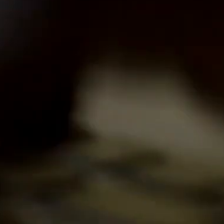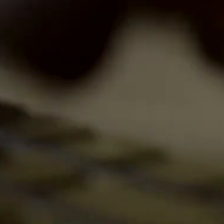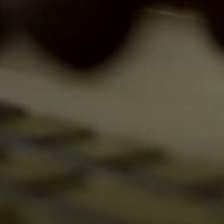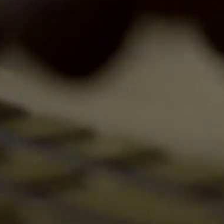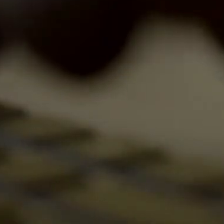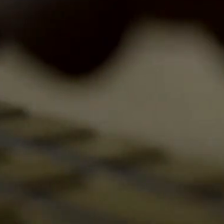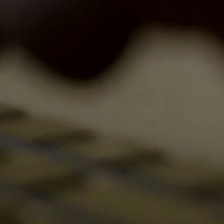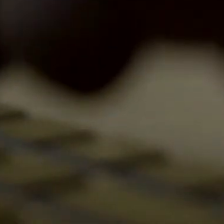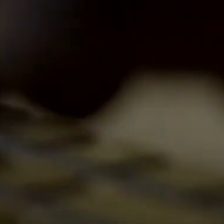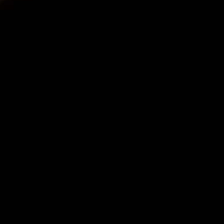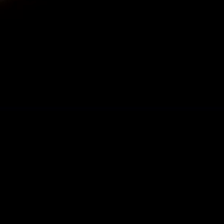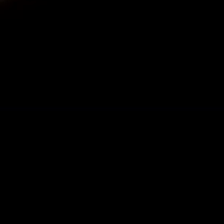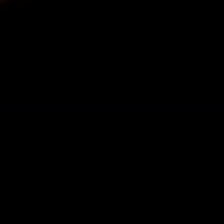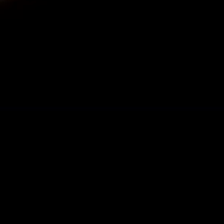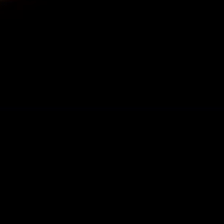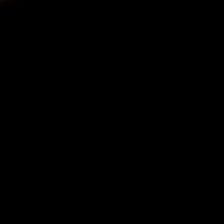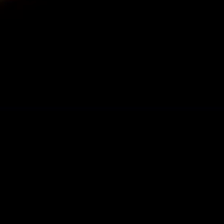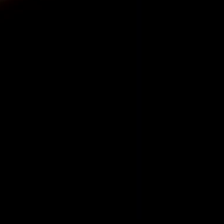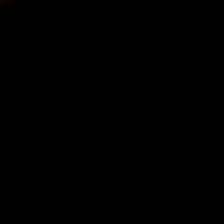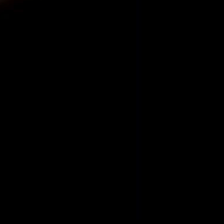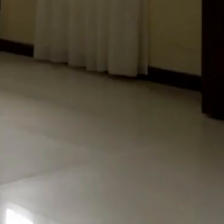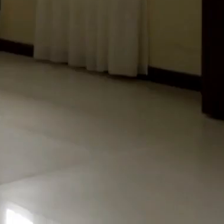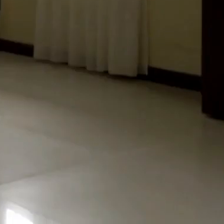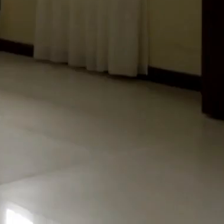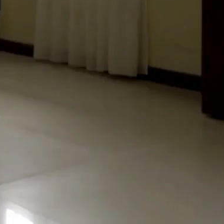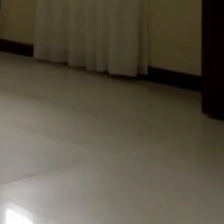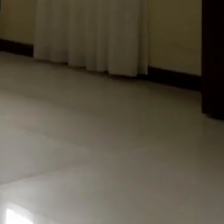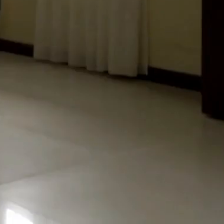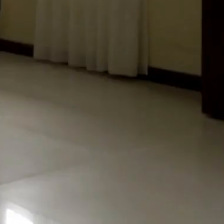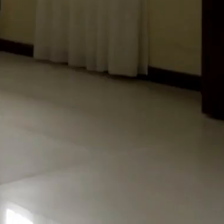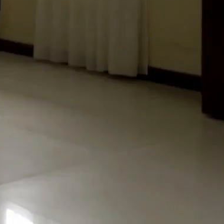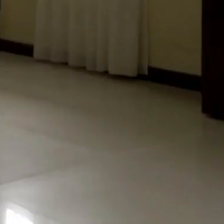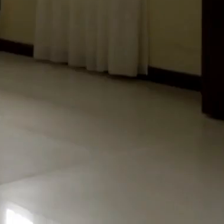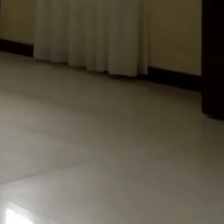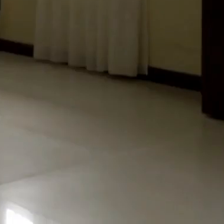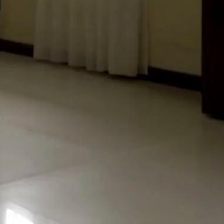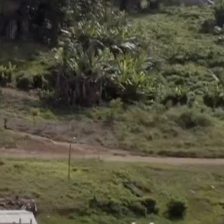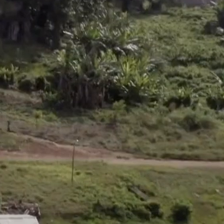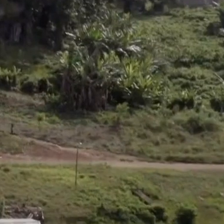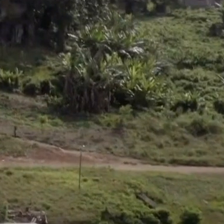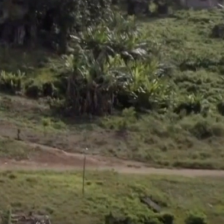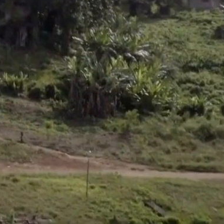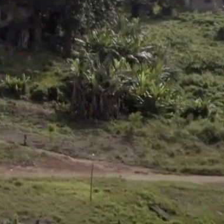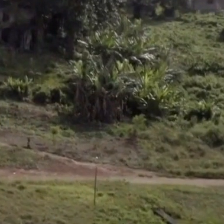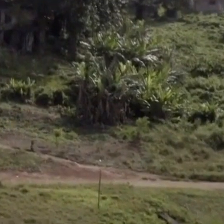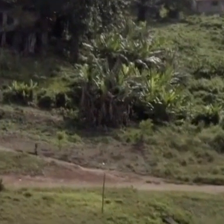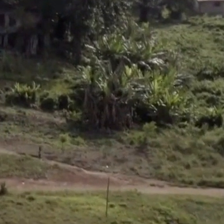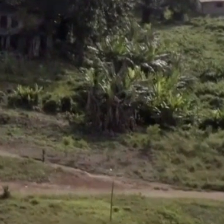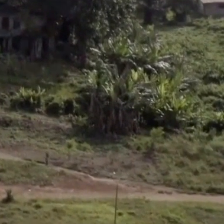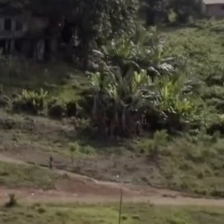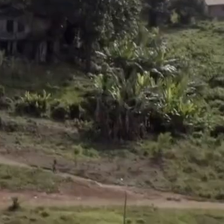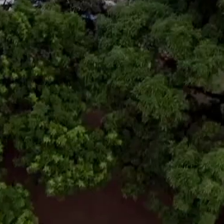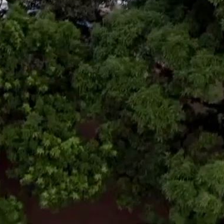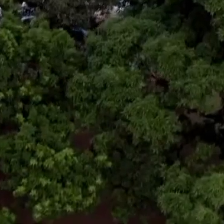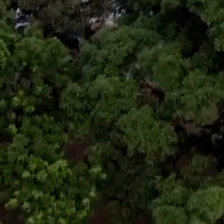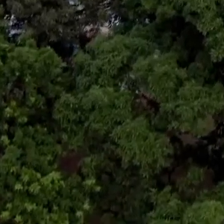Yes. In this region, our major challenge is the infrastructure, the roads. The Diocese of